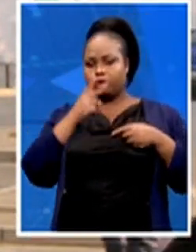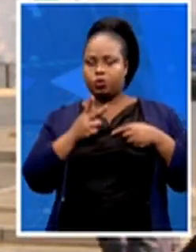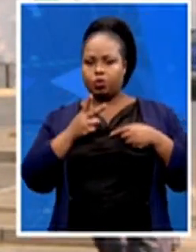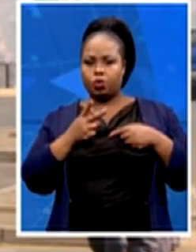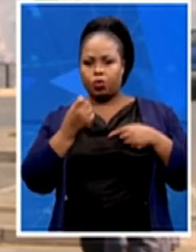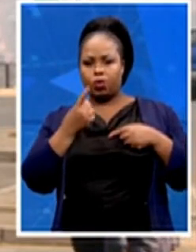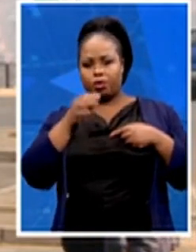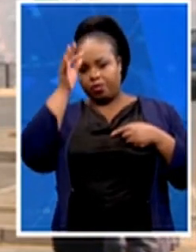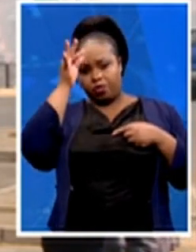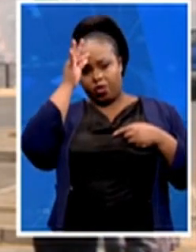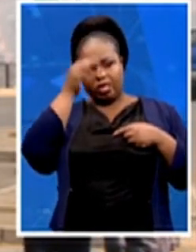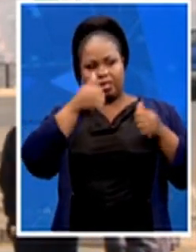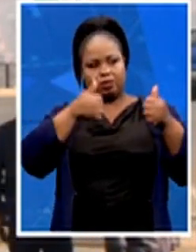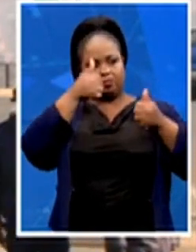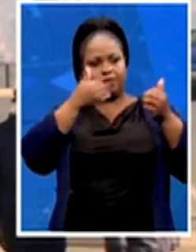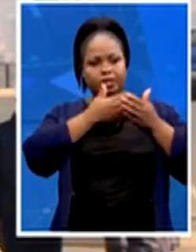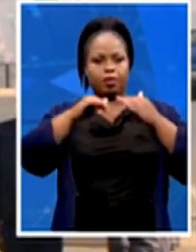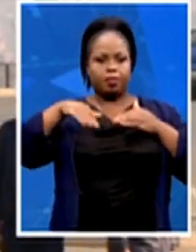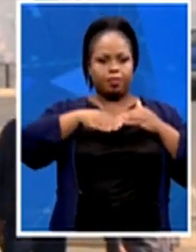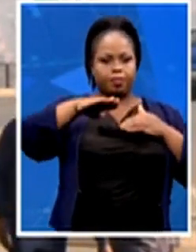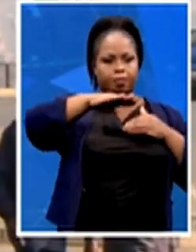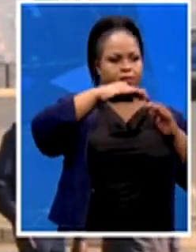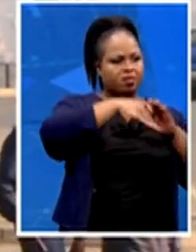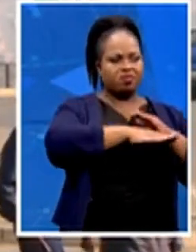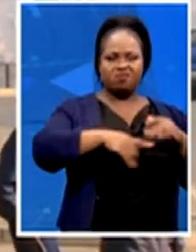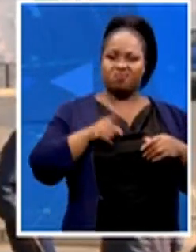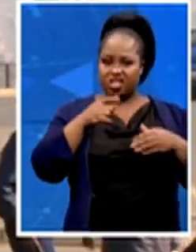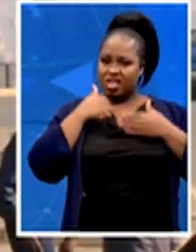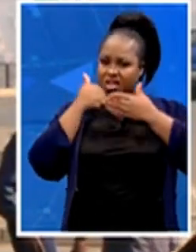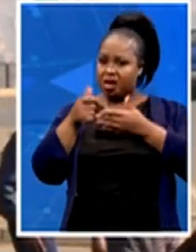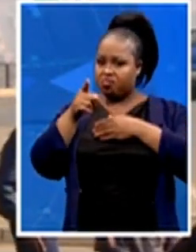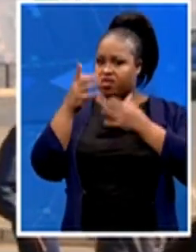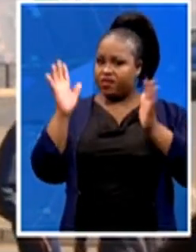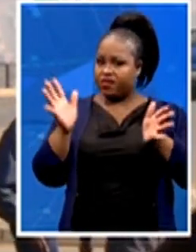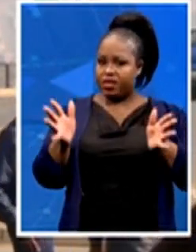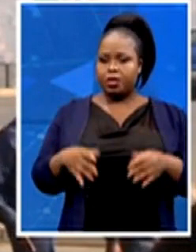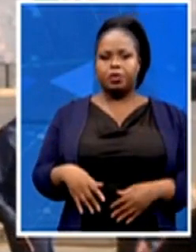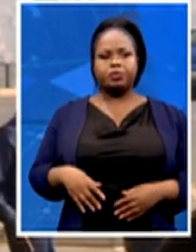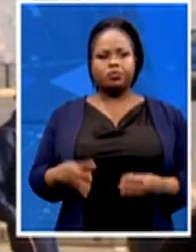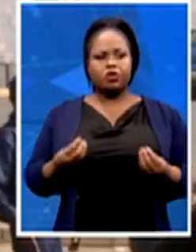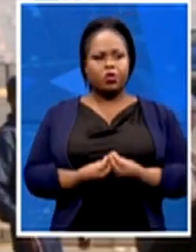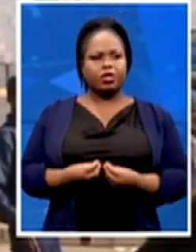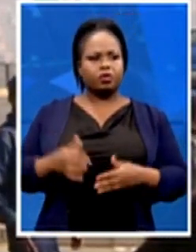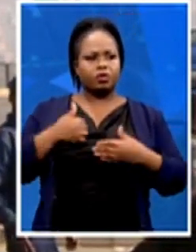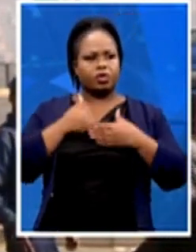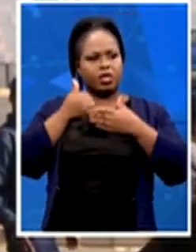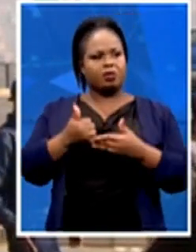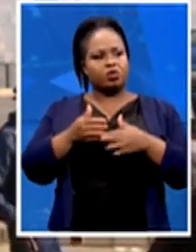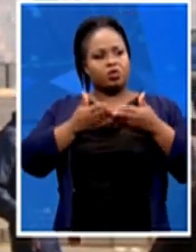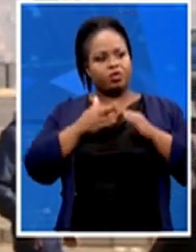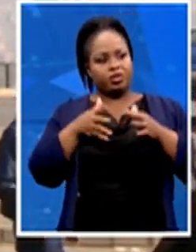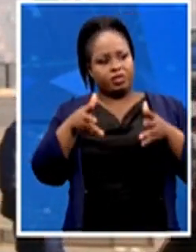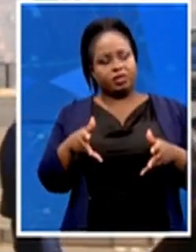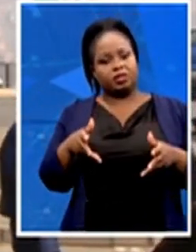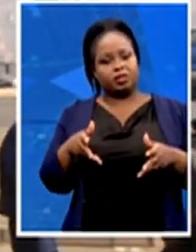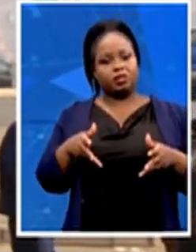over here. Have they been helpful with regards to assisting the community members in their effort